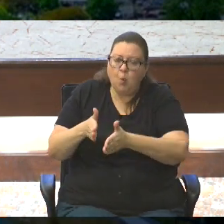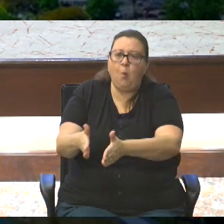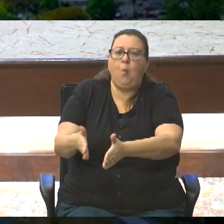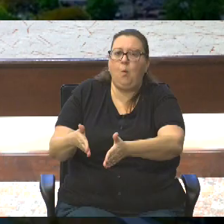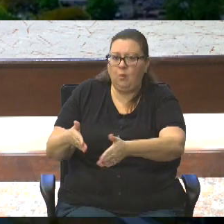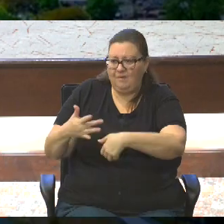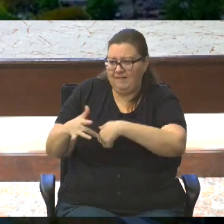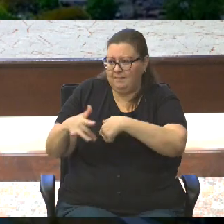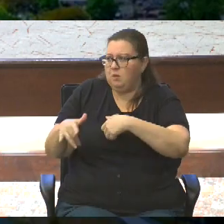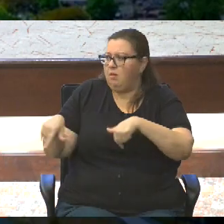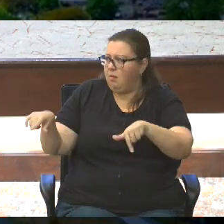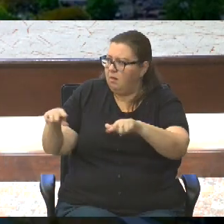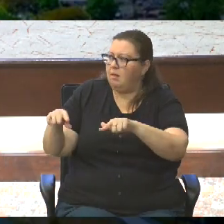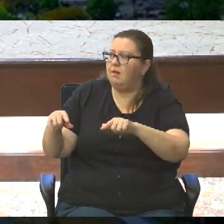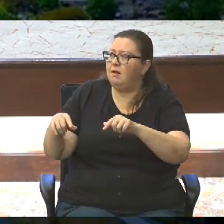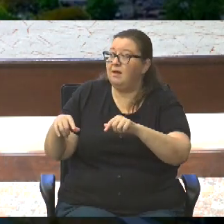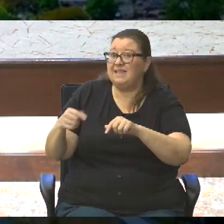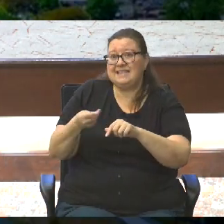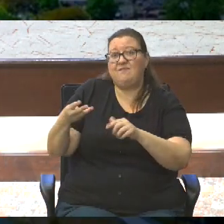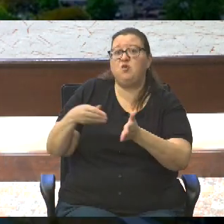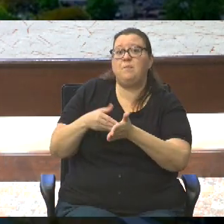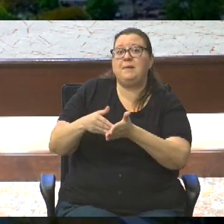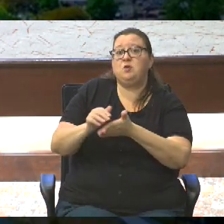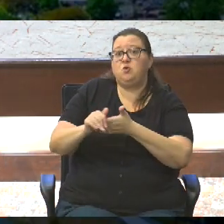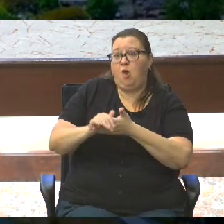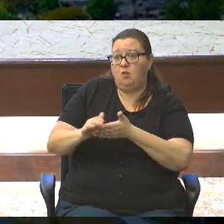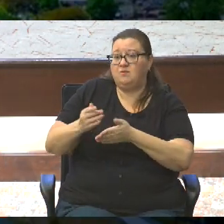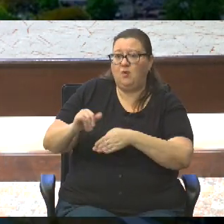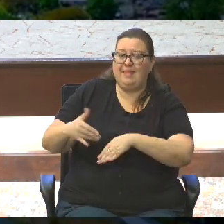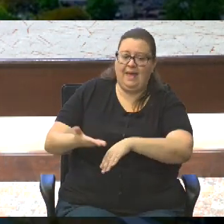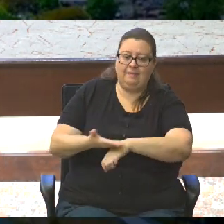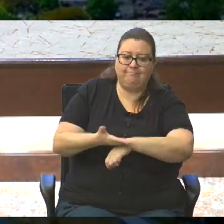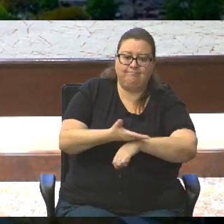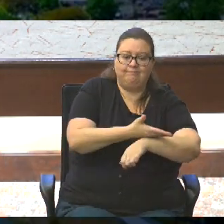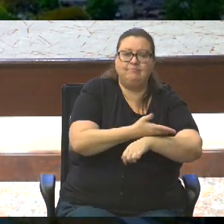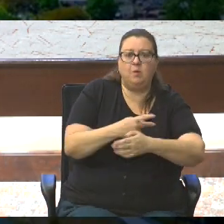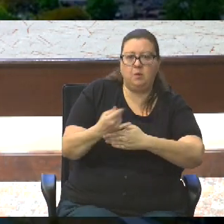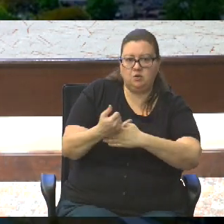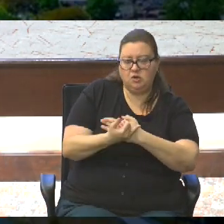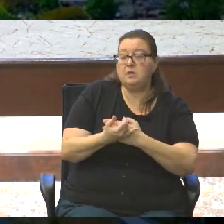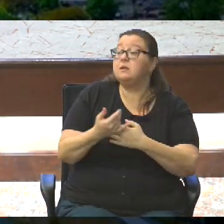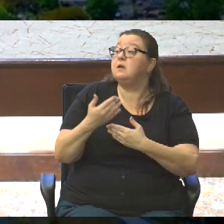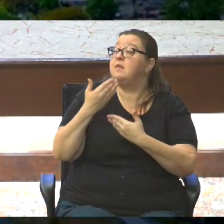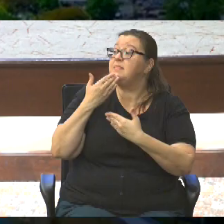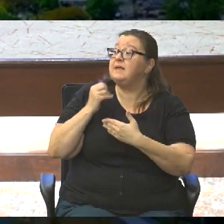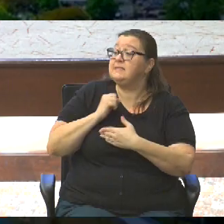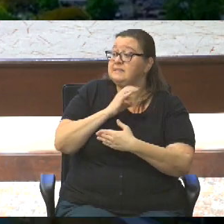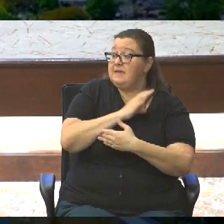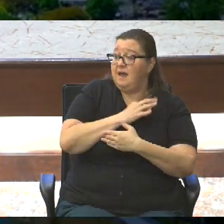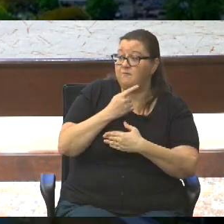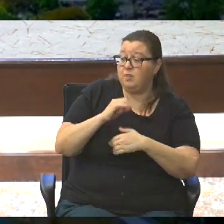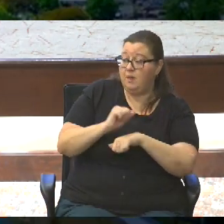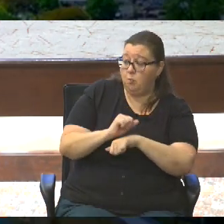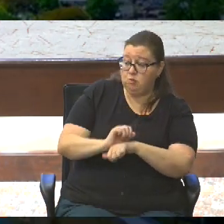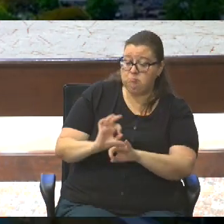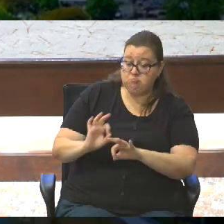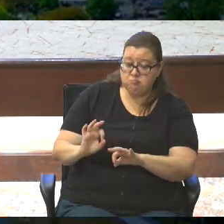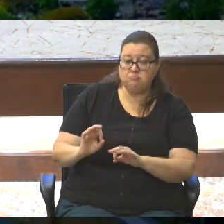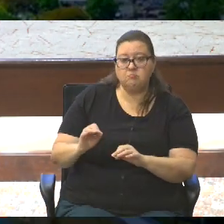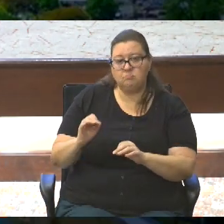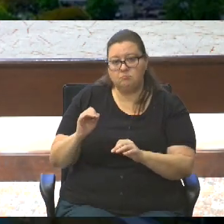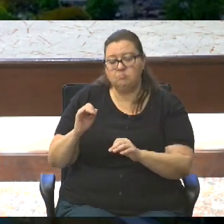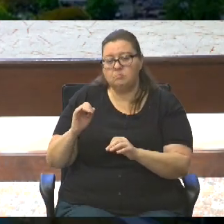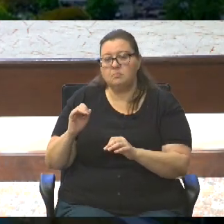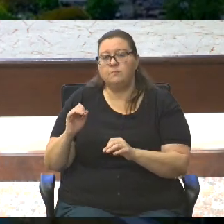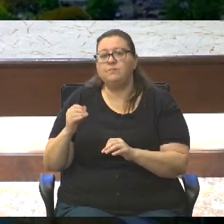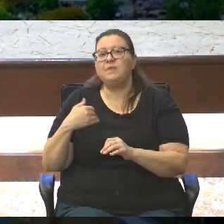now after we spend a couple $1 million on that mill and overlay project. So appreciate the work of staff to get that advanced. We've got